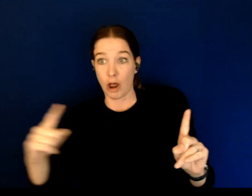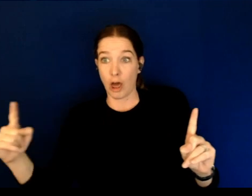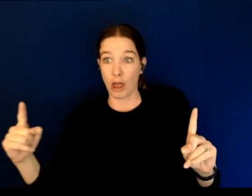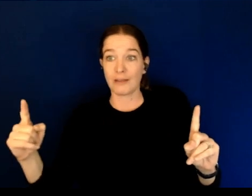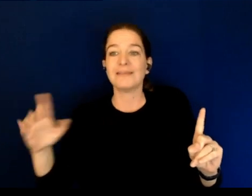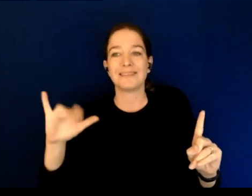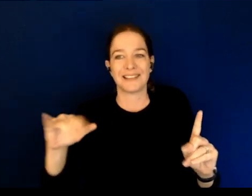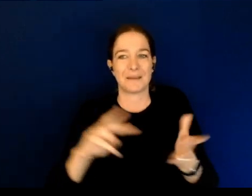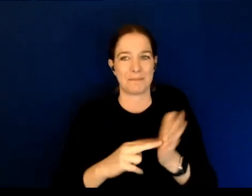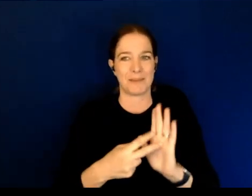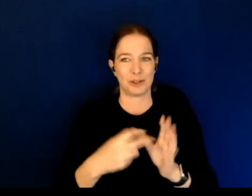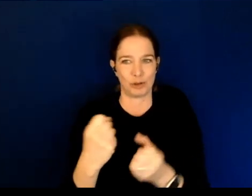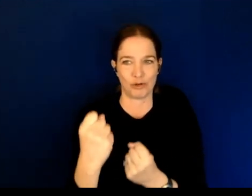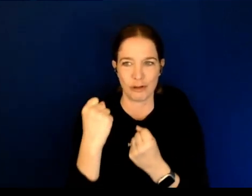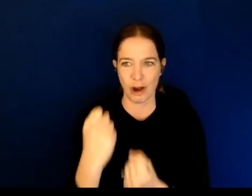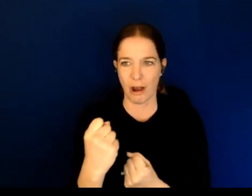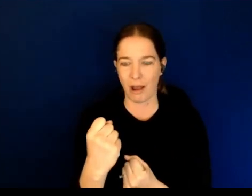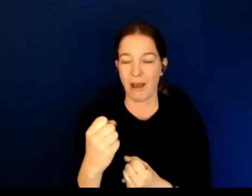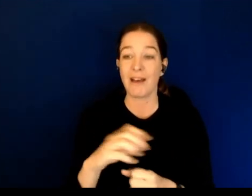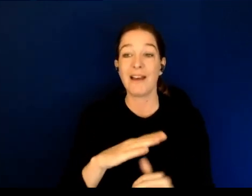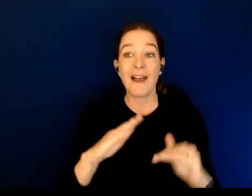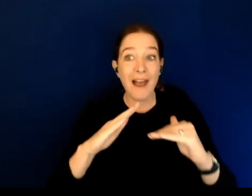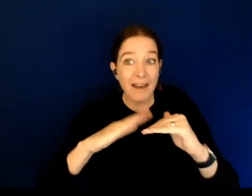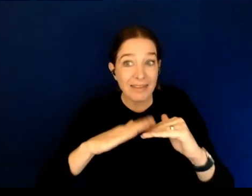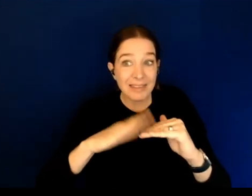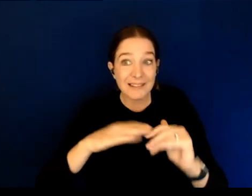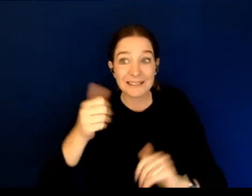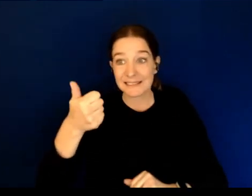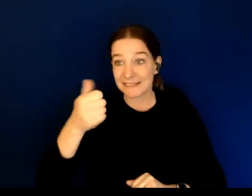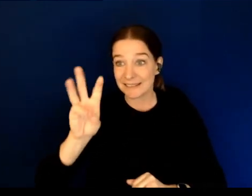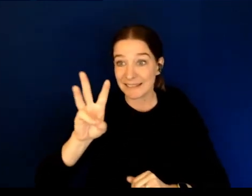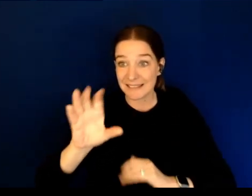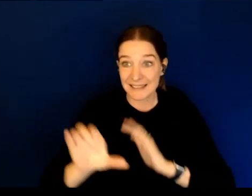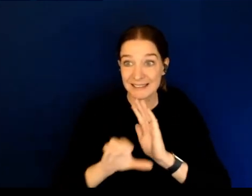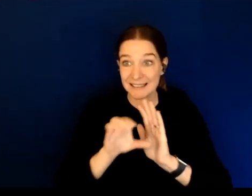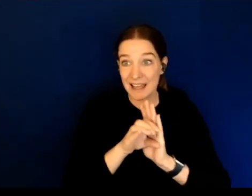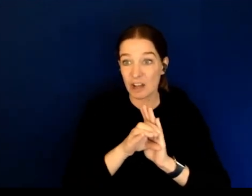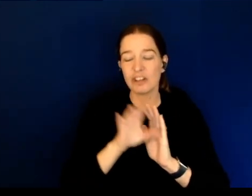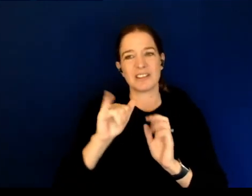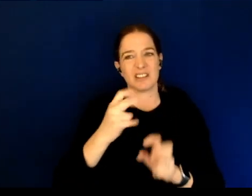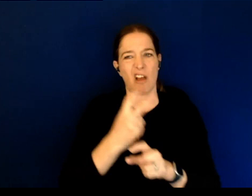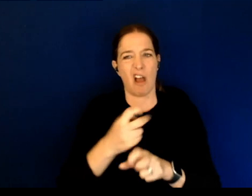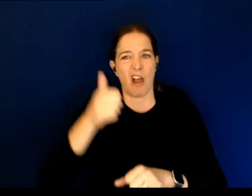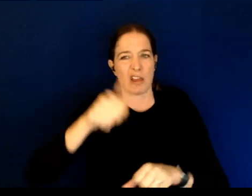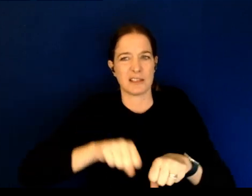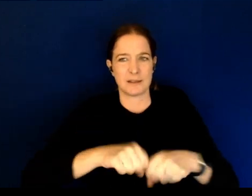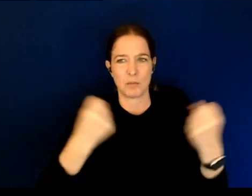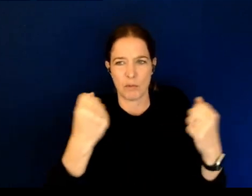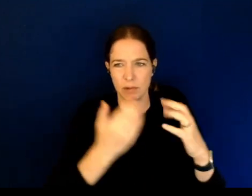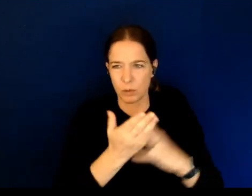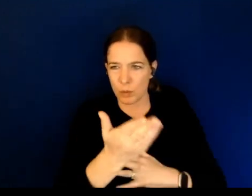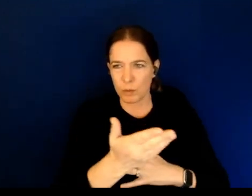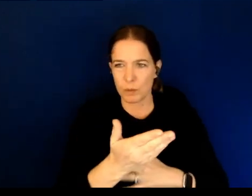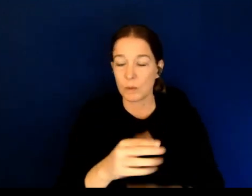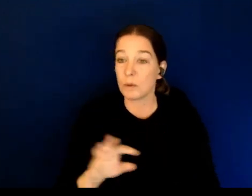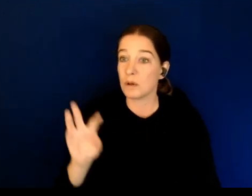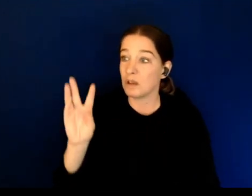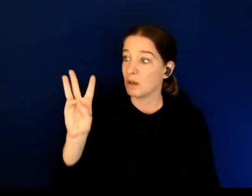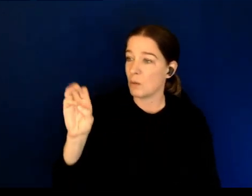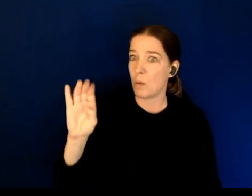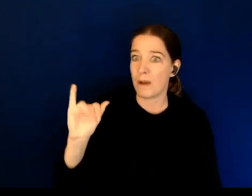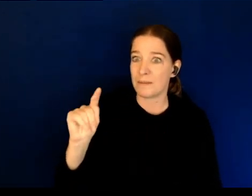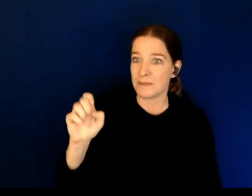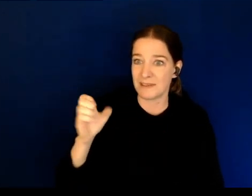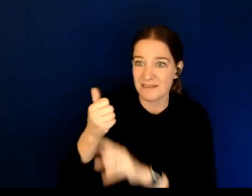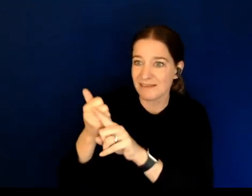stronger. Passwords with at least 16 characters are hardest to crack. If a website does